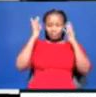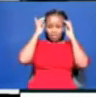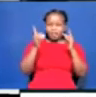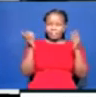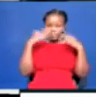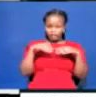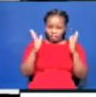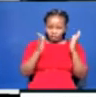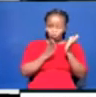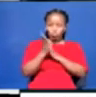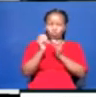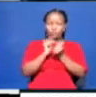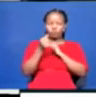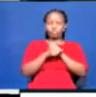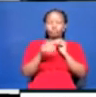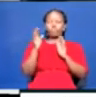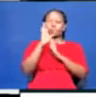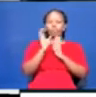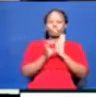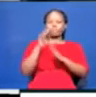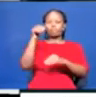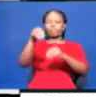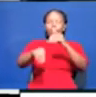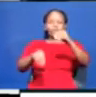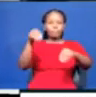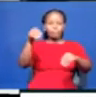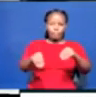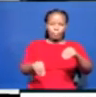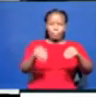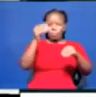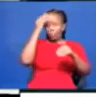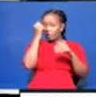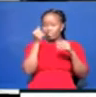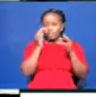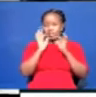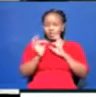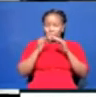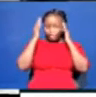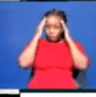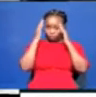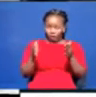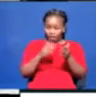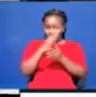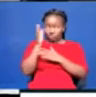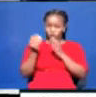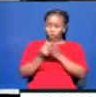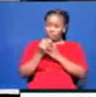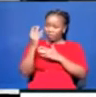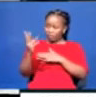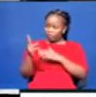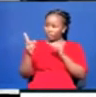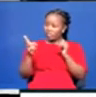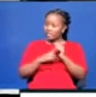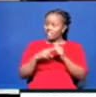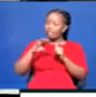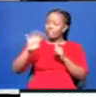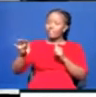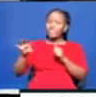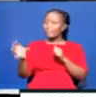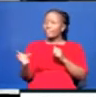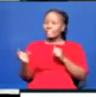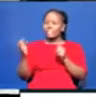Why? Because today, if you look at all the 47 counties, you'll see there's been very